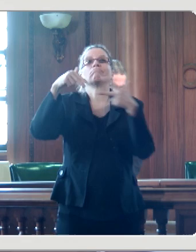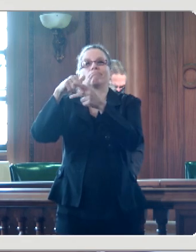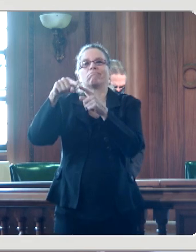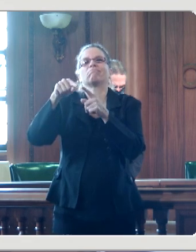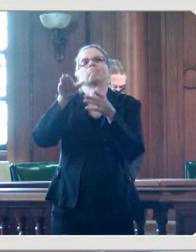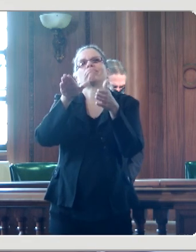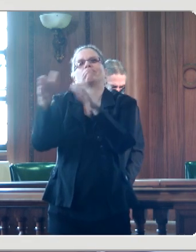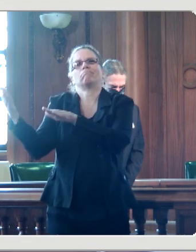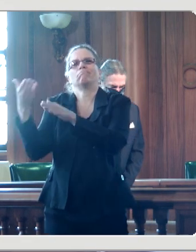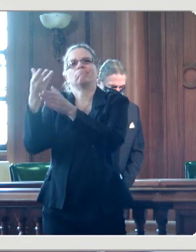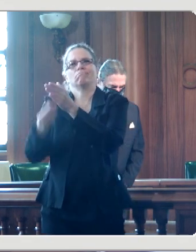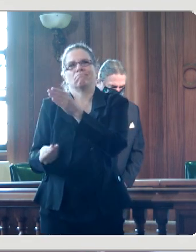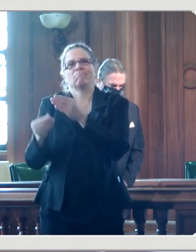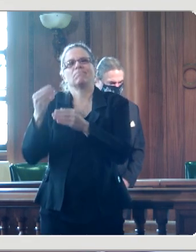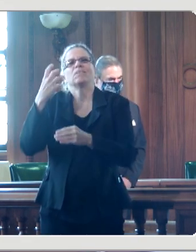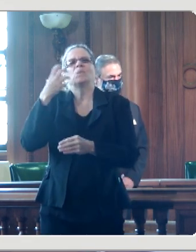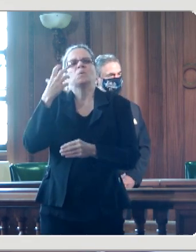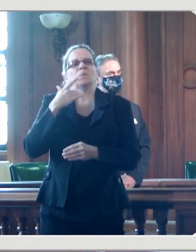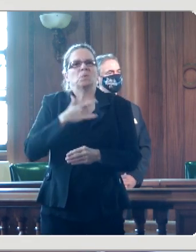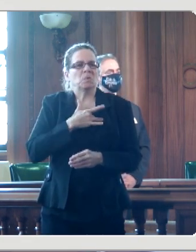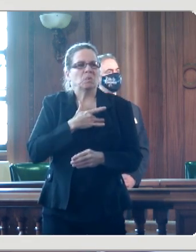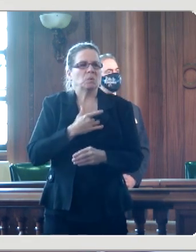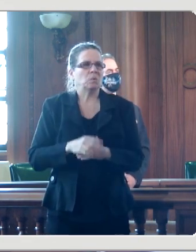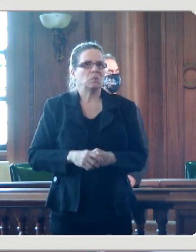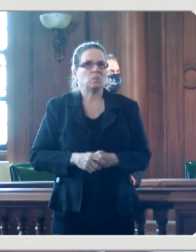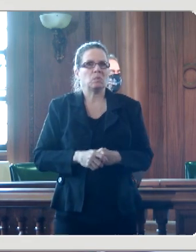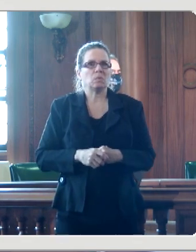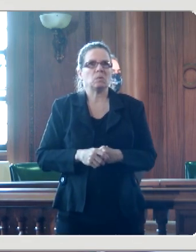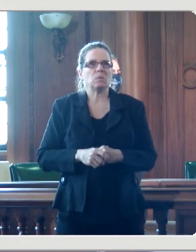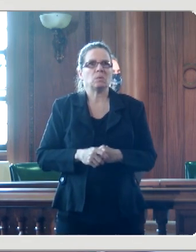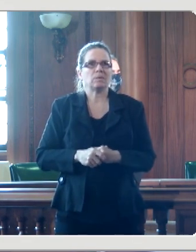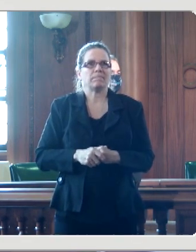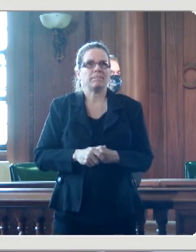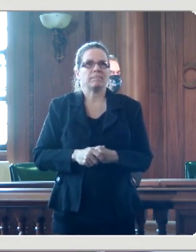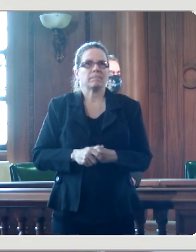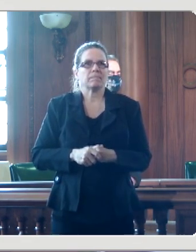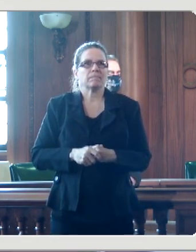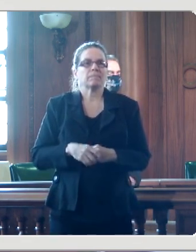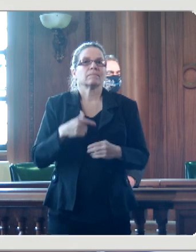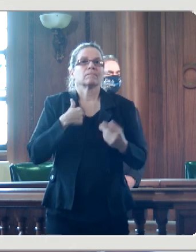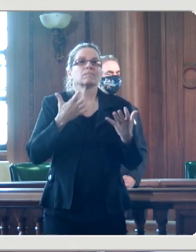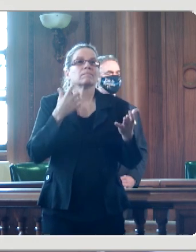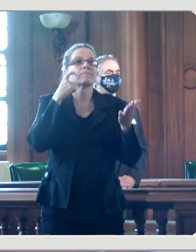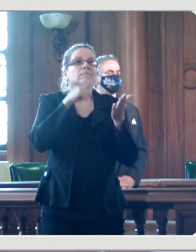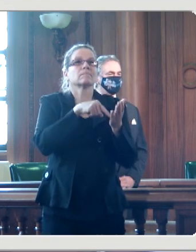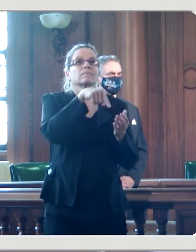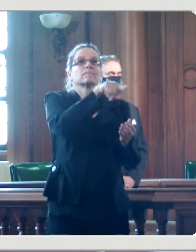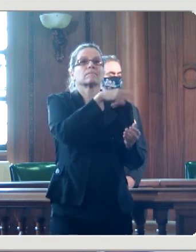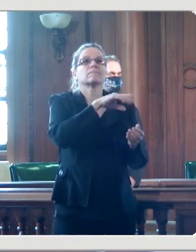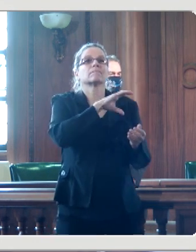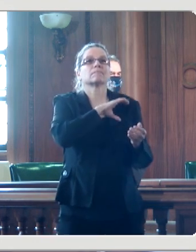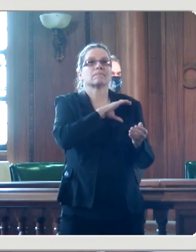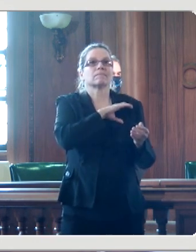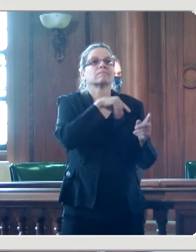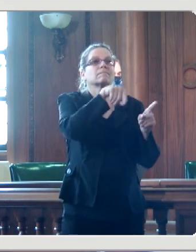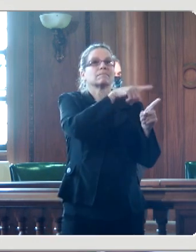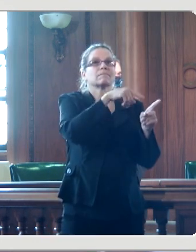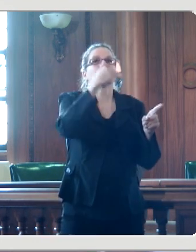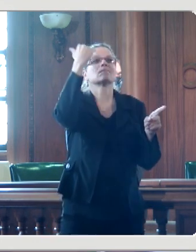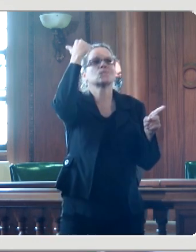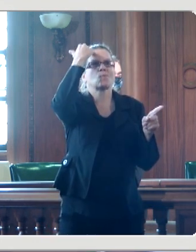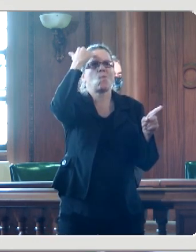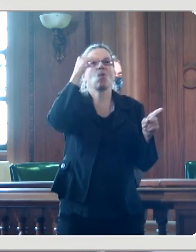I thank the Traffic Bureau officers and their diligence in locating the car and the vehicle's owner, and we will have more coming out with that in regards